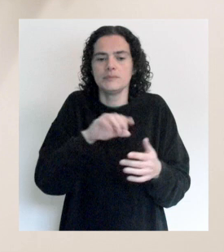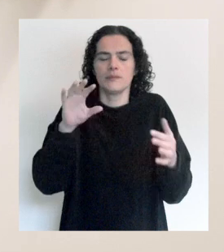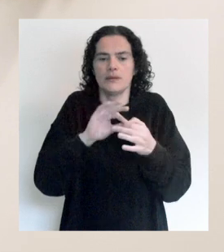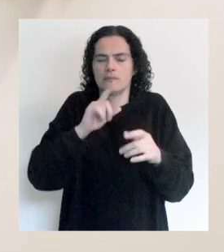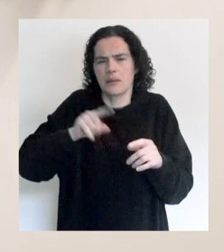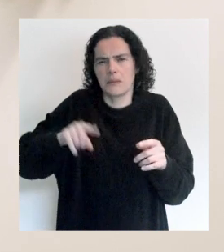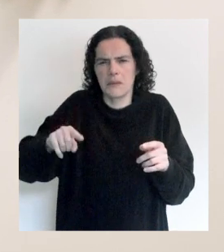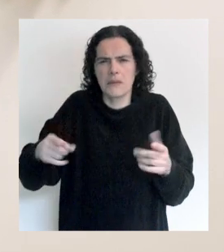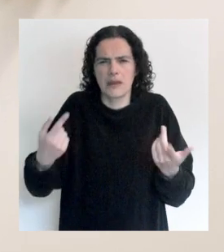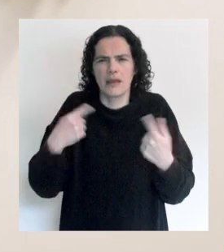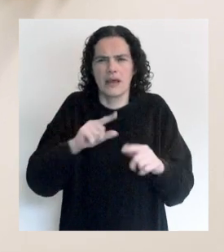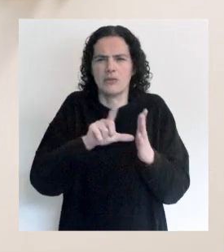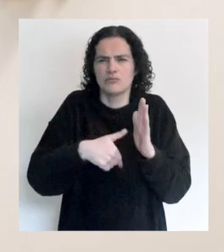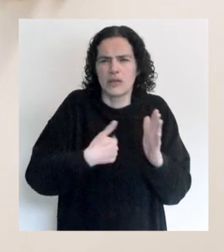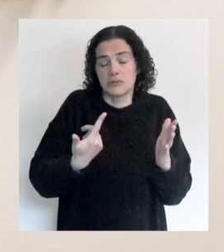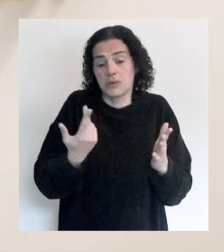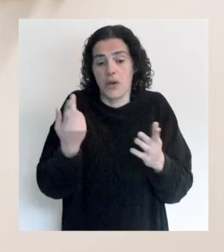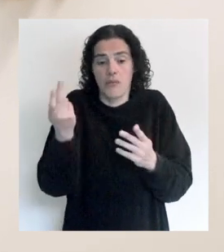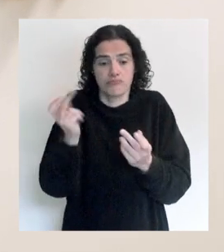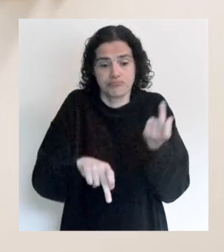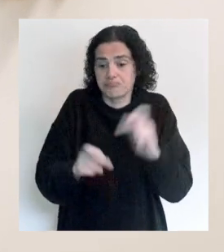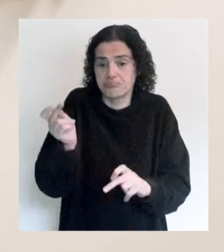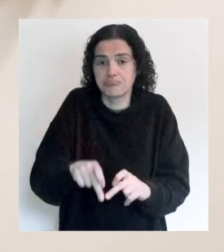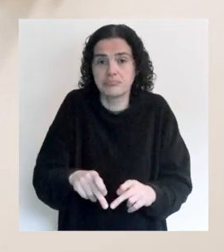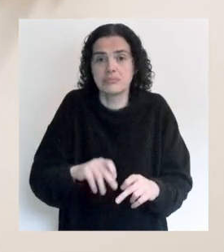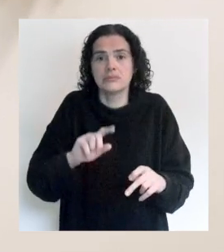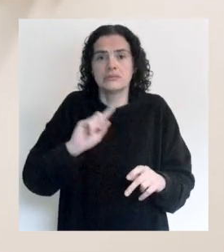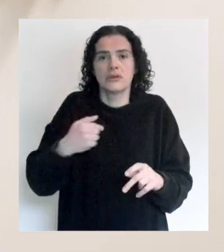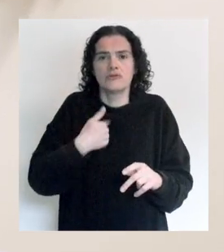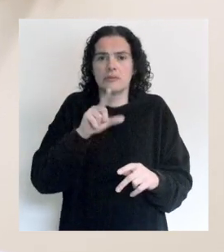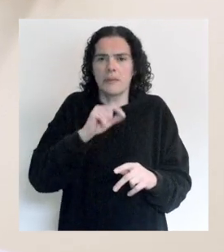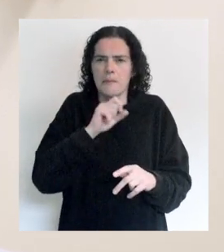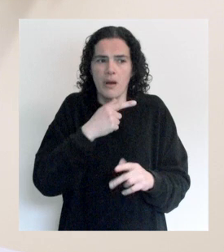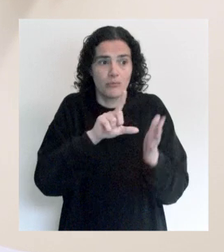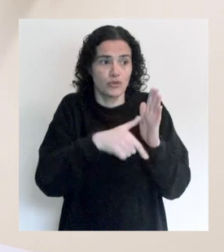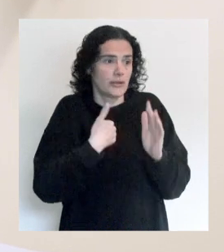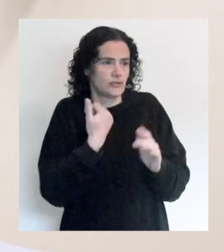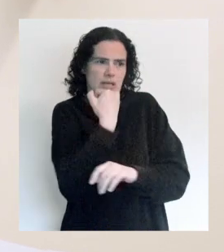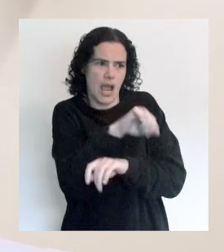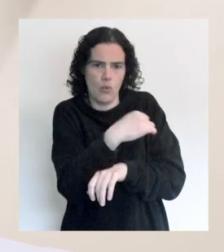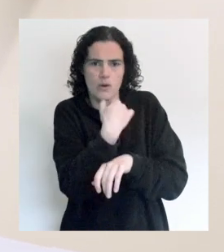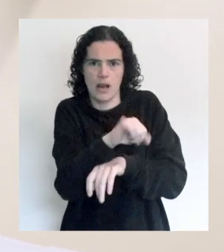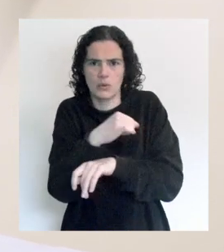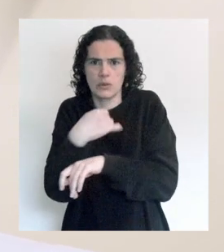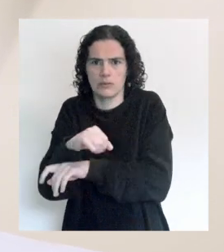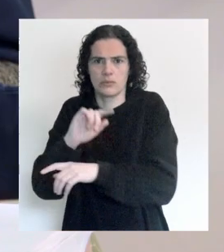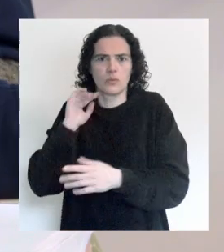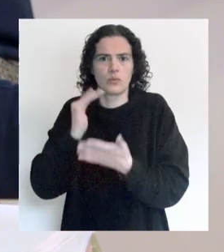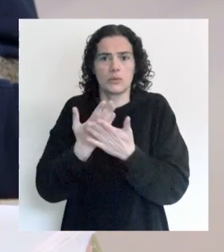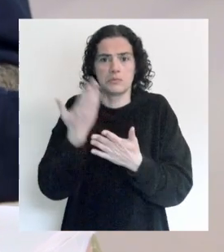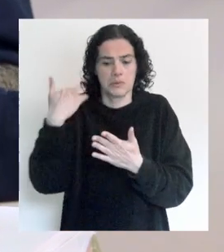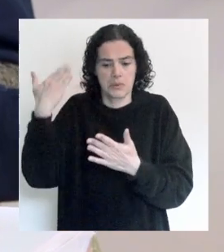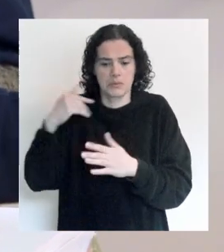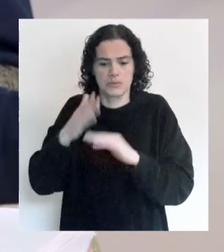mean, censorship is often a reason why projects couldn't happen. It can also be rejected projects, like